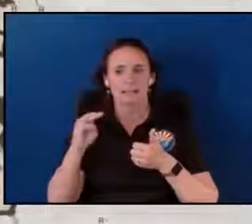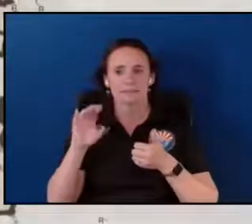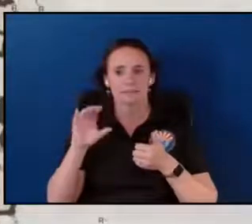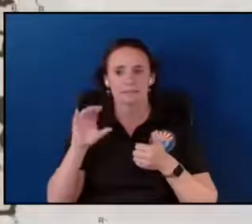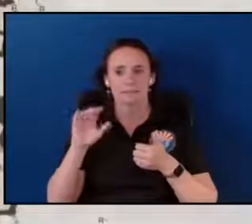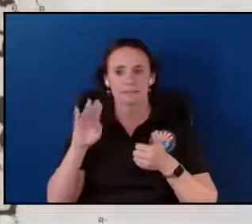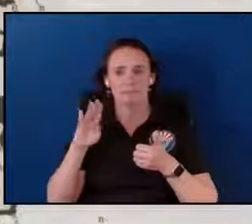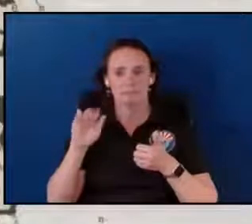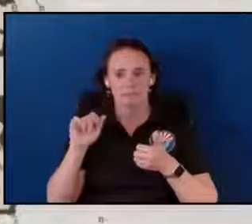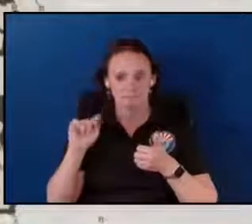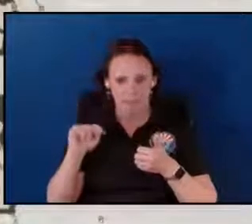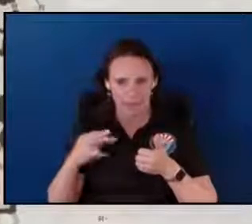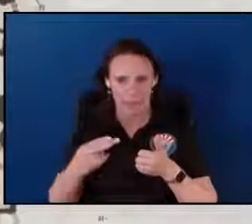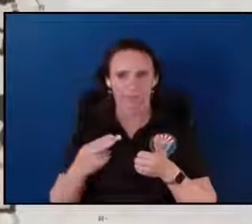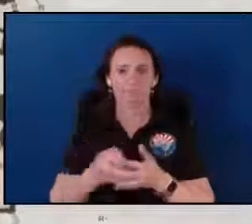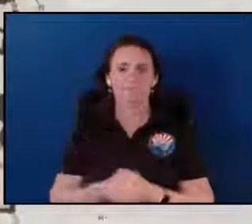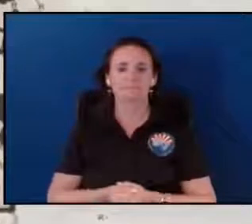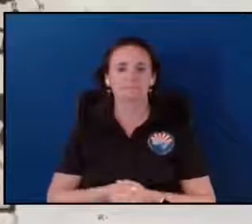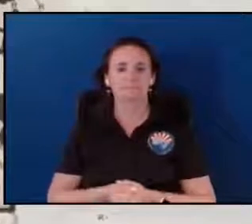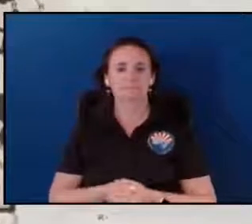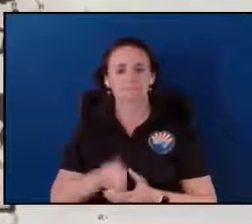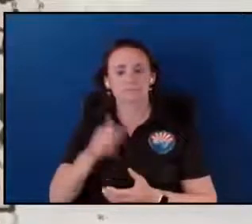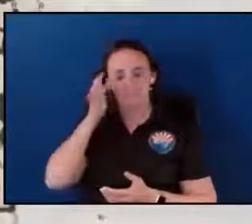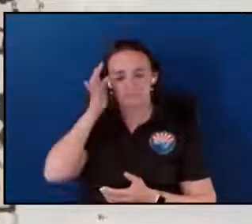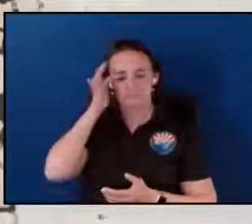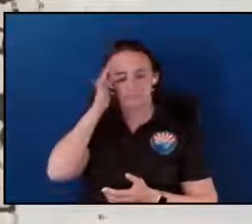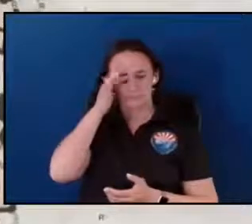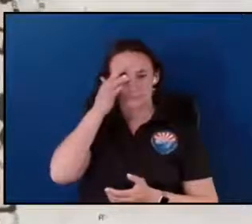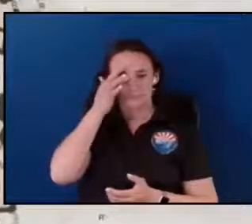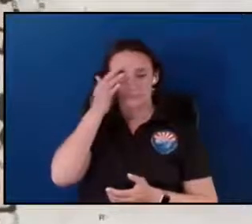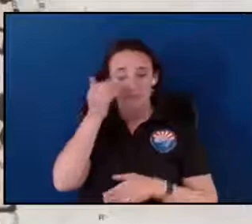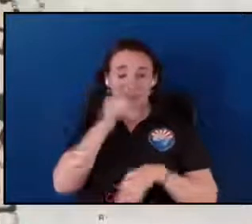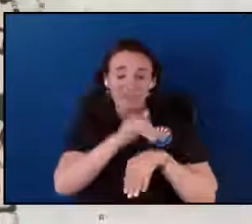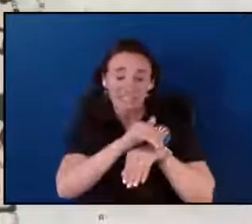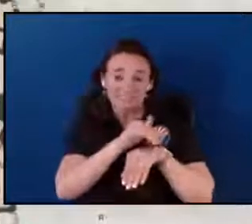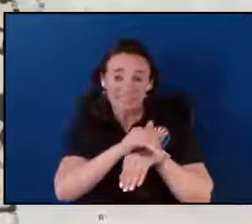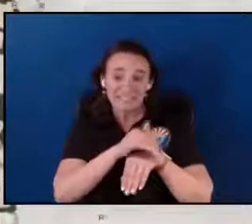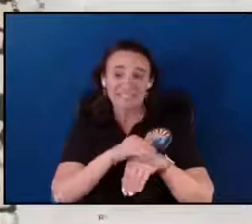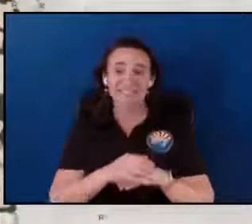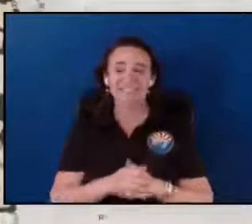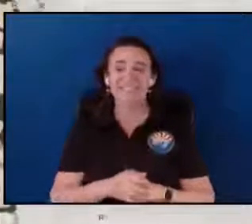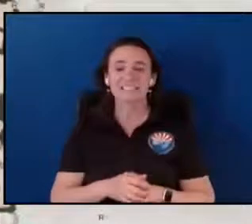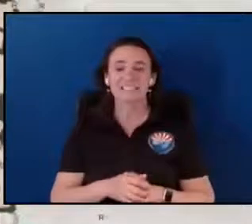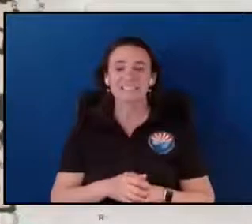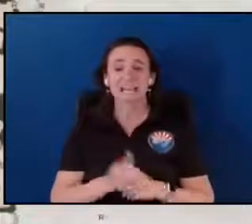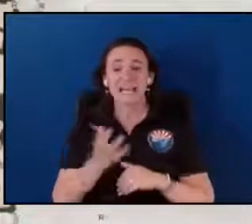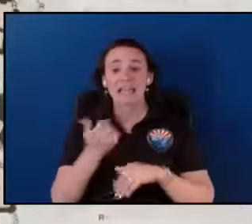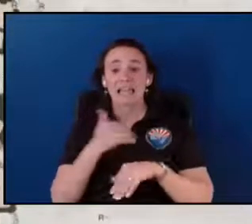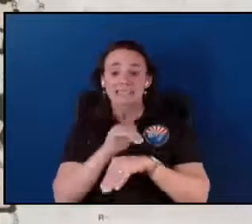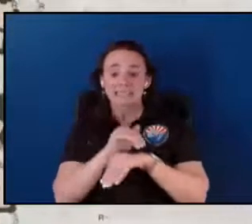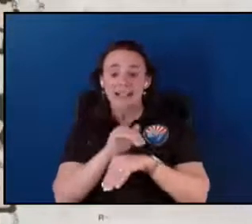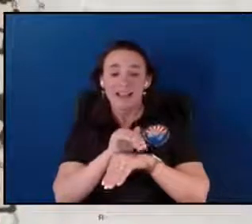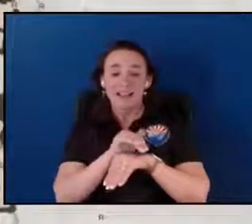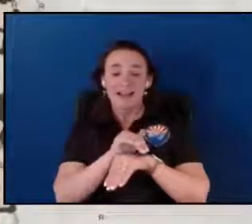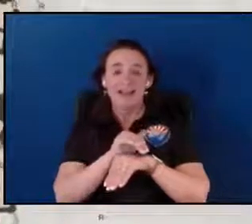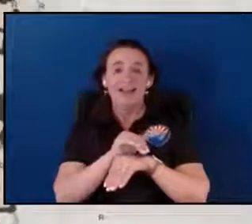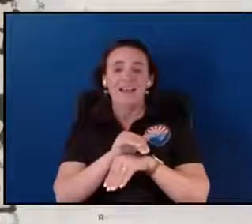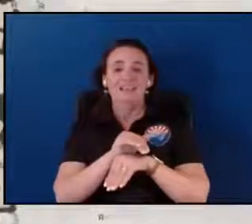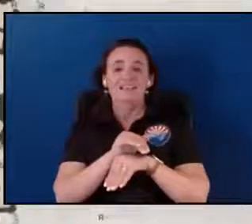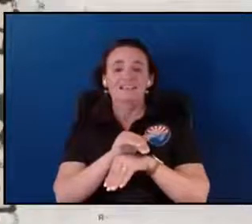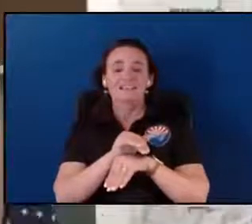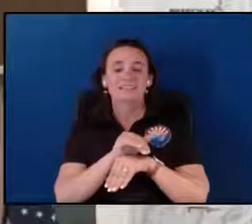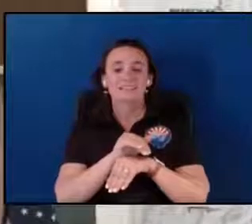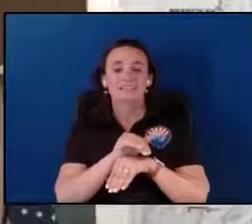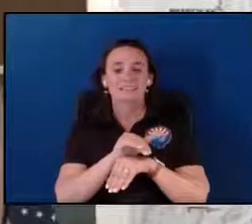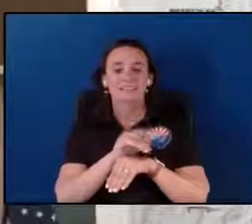All right. Good evening, everybody. I'm glad everybody can make it out this evening. Last night, I think I left off that I was going to talk about the wilderness